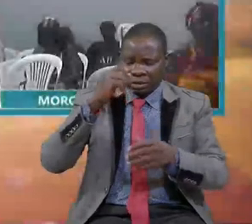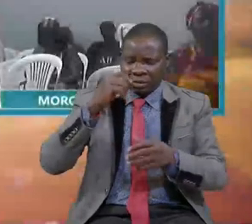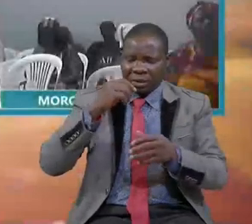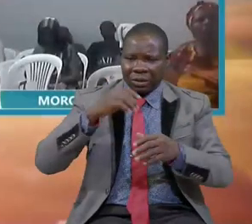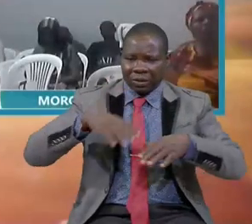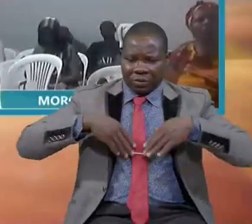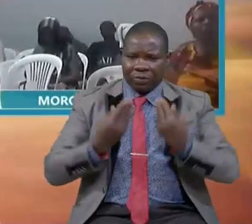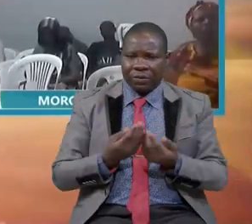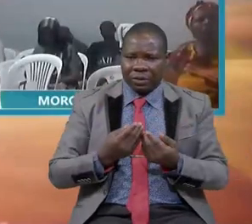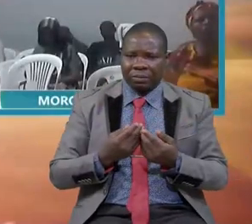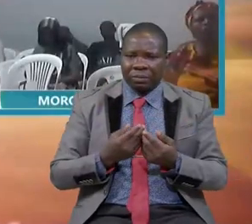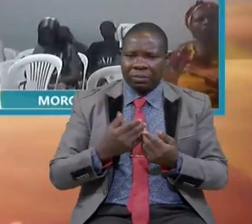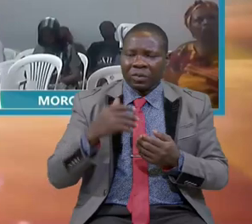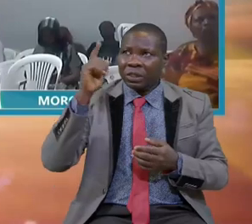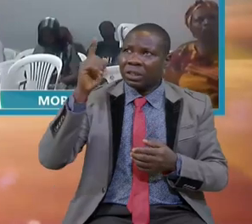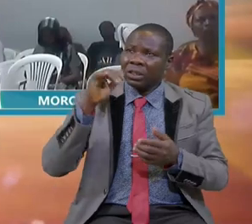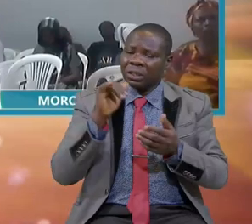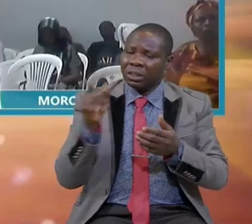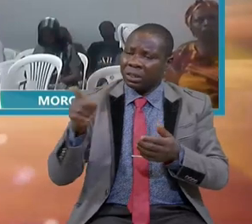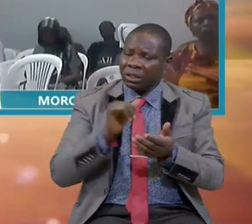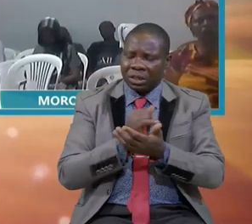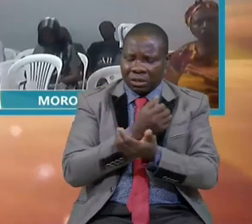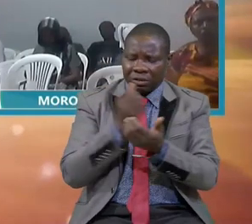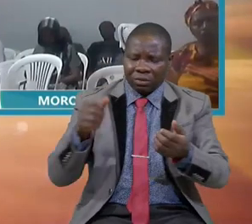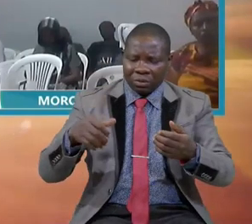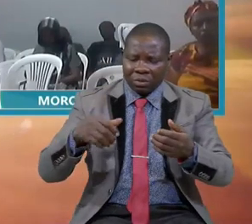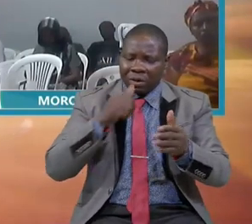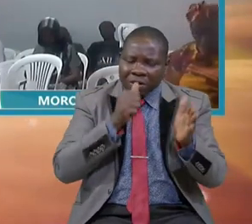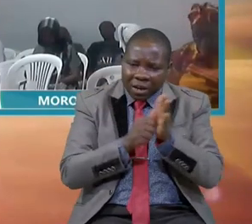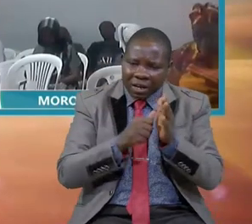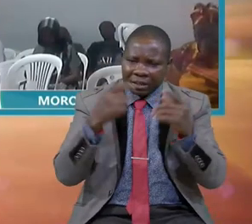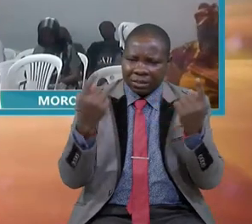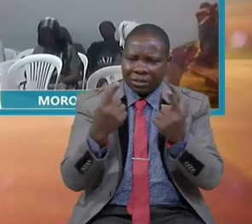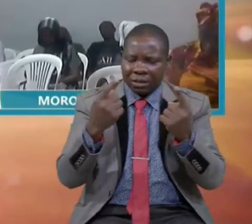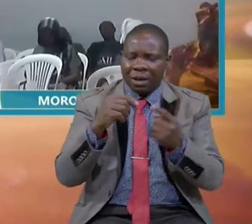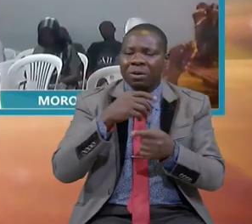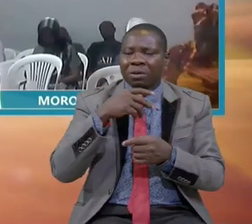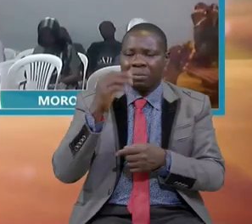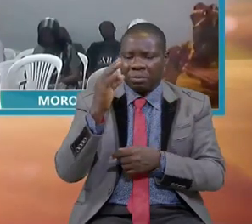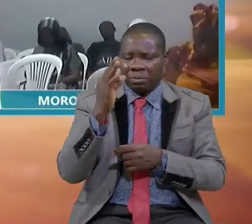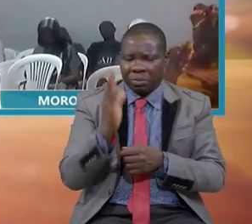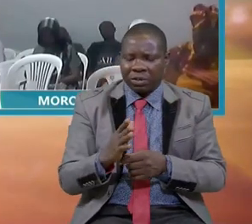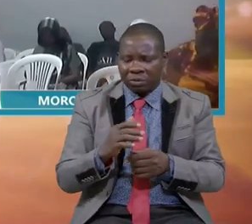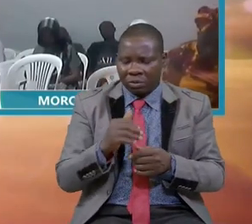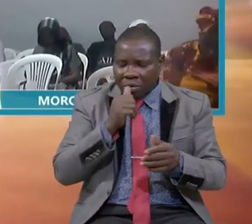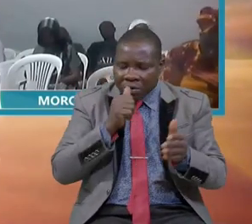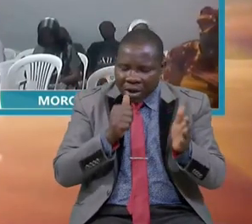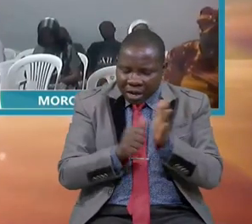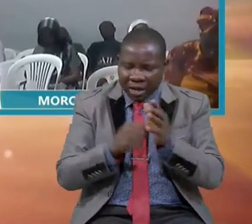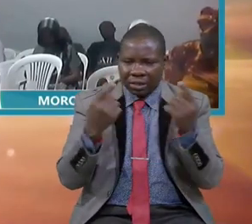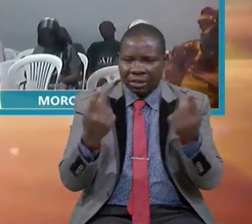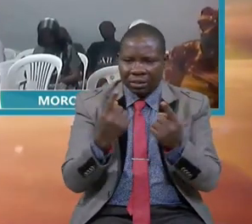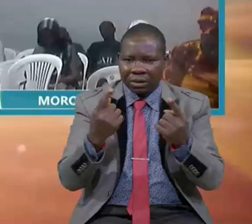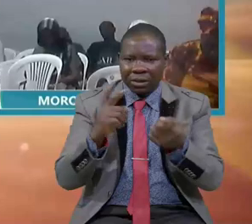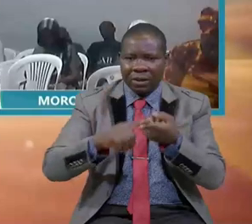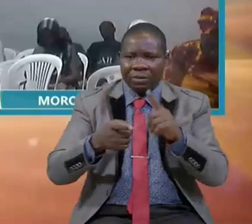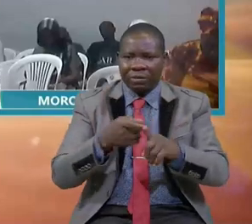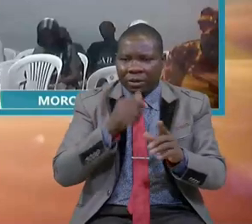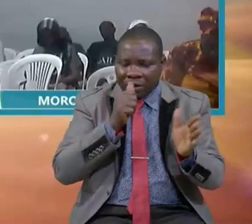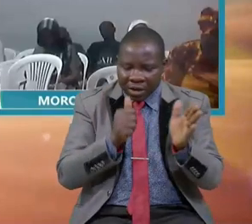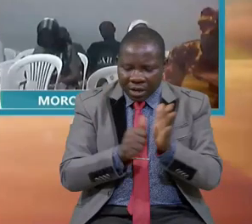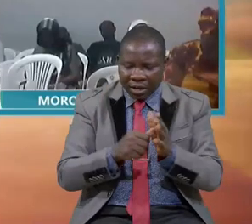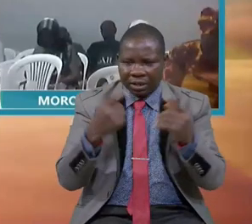cover sin. Friends cover sin for their friends. Why did you do that? If